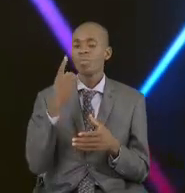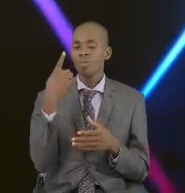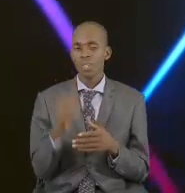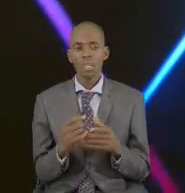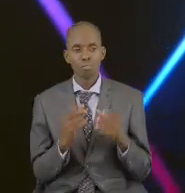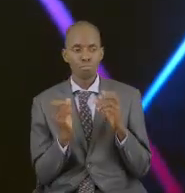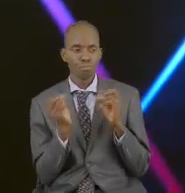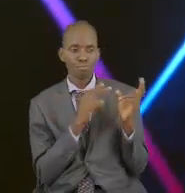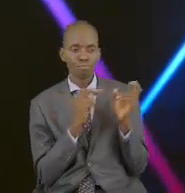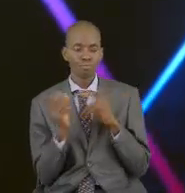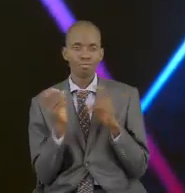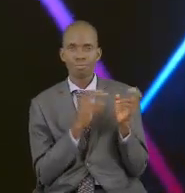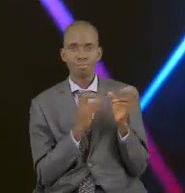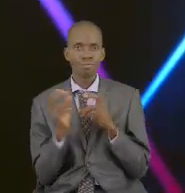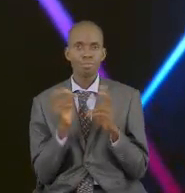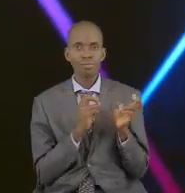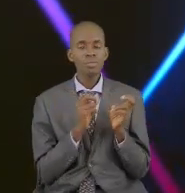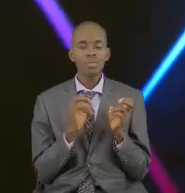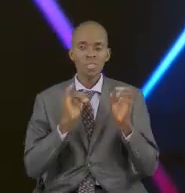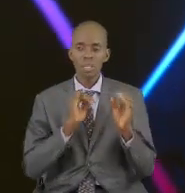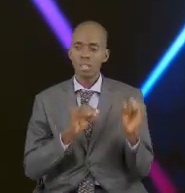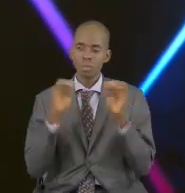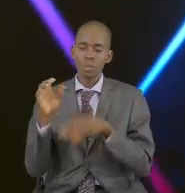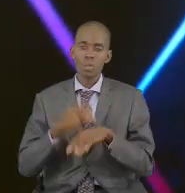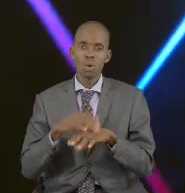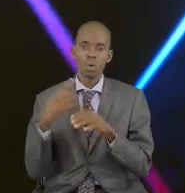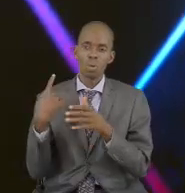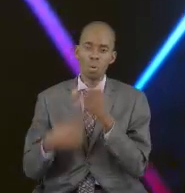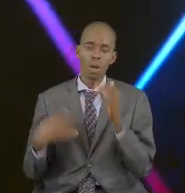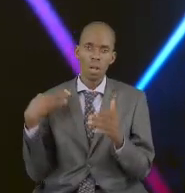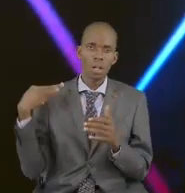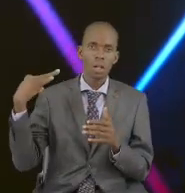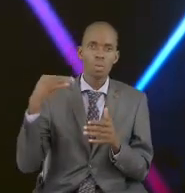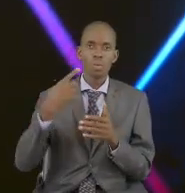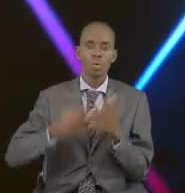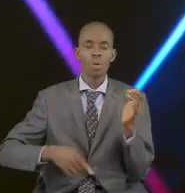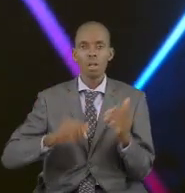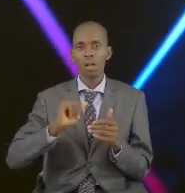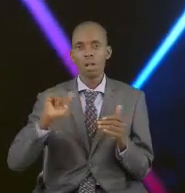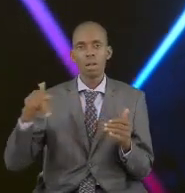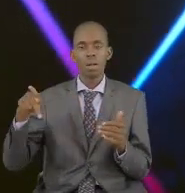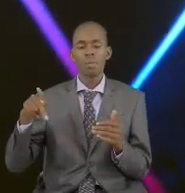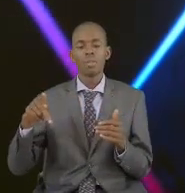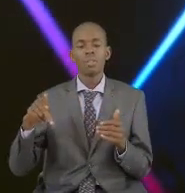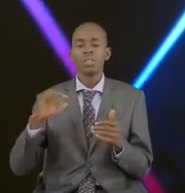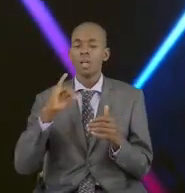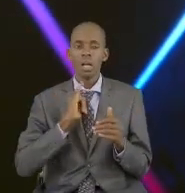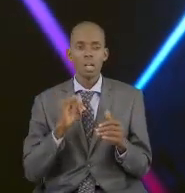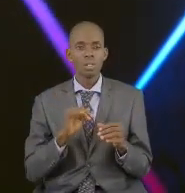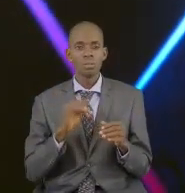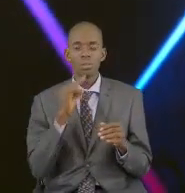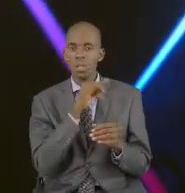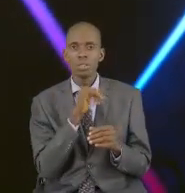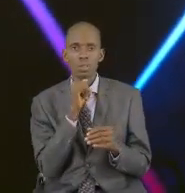I put on WhatsApp before God, I lie not. The text